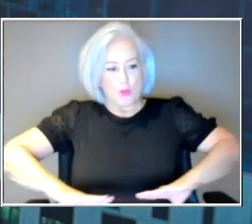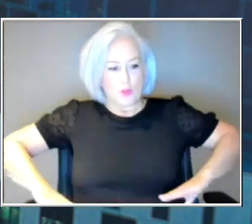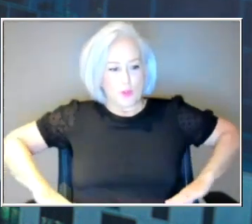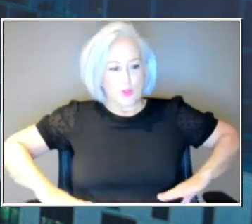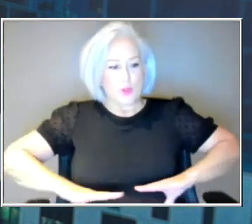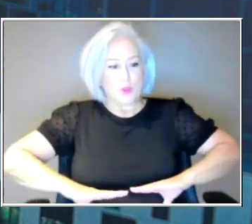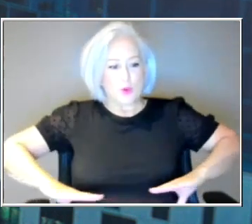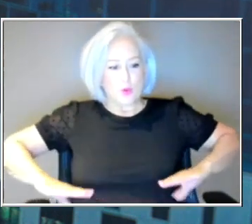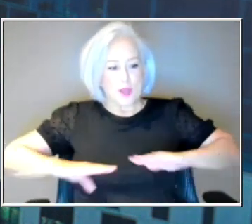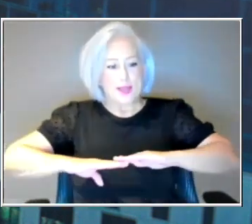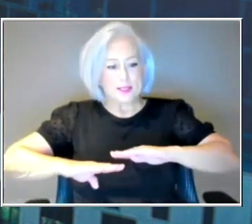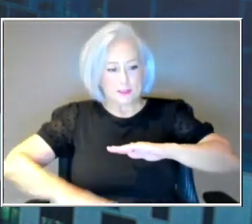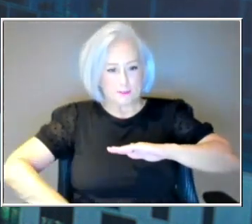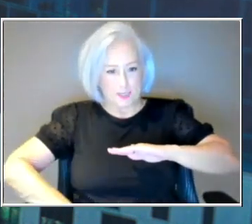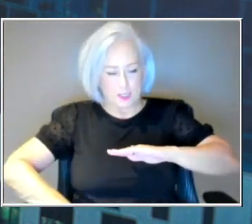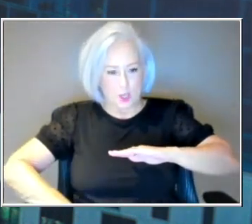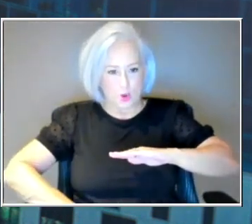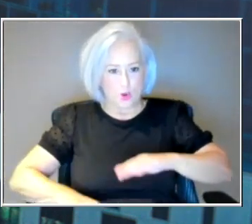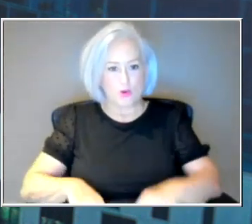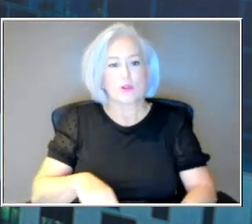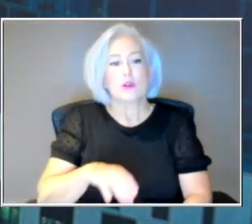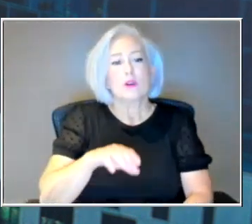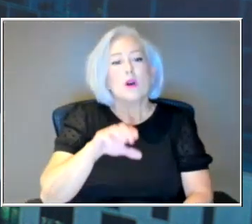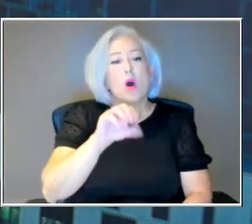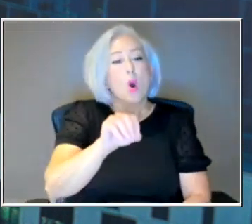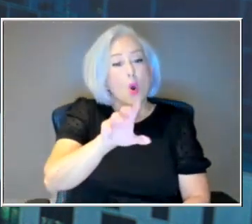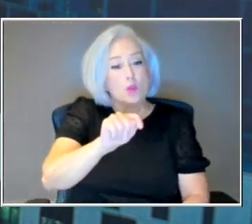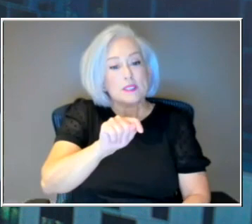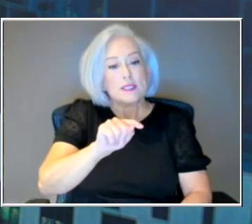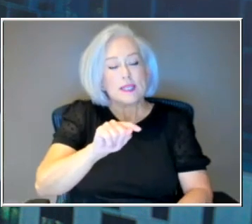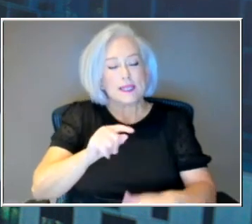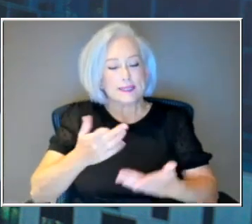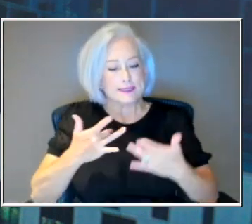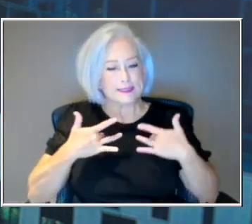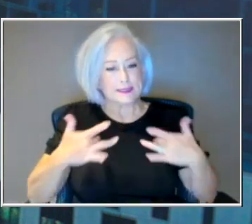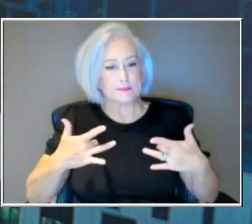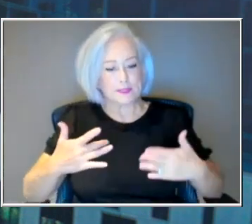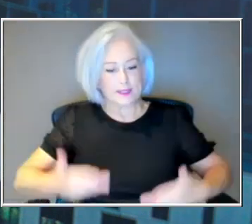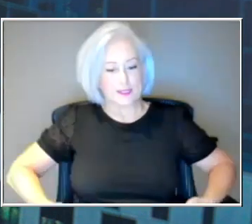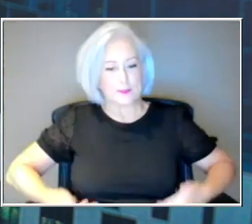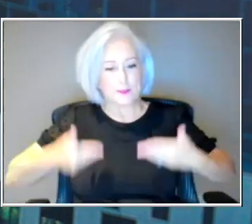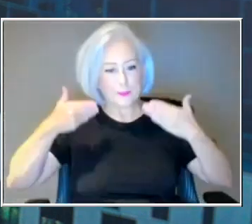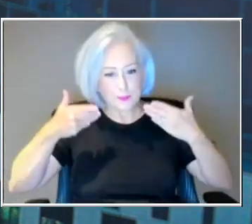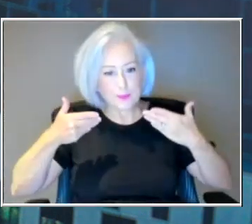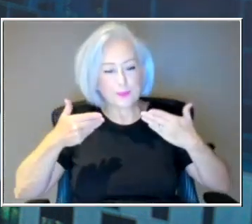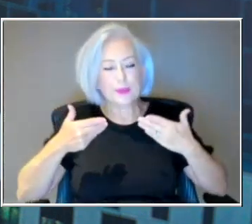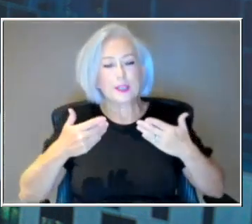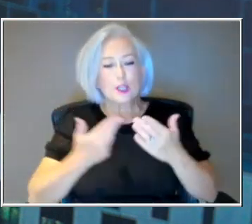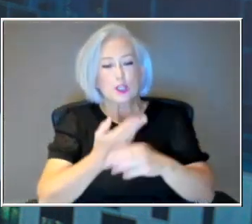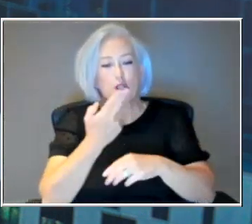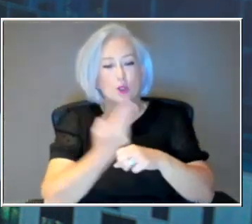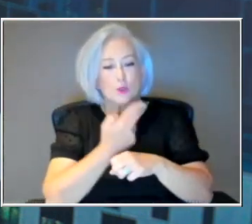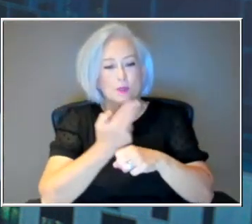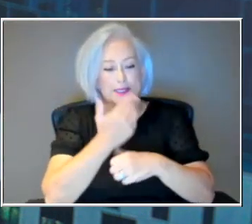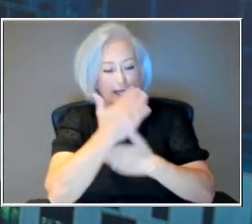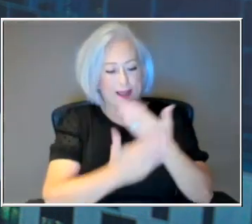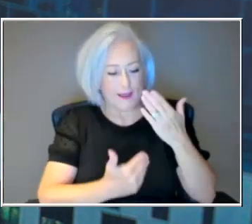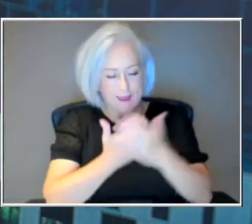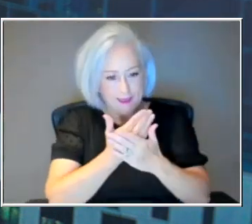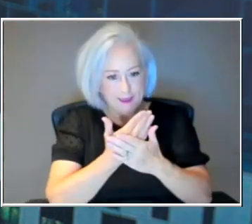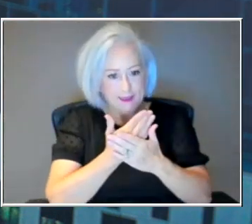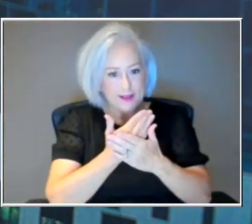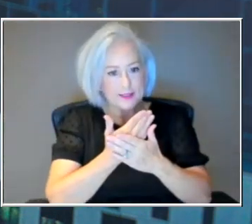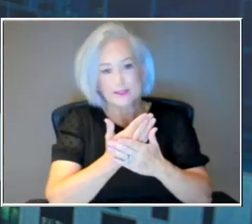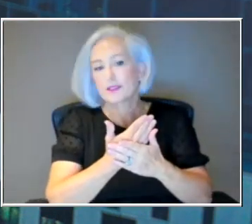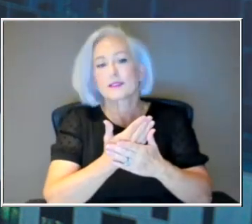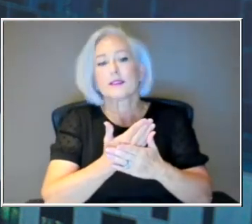of using our hands. You'd mentioned, Jamie, learning how to eat again, how to perform fine motor tasks like dressing,